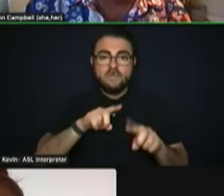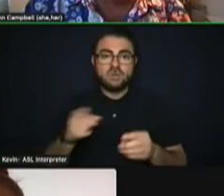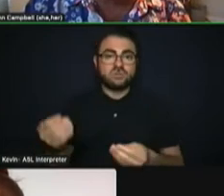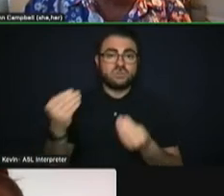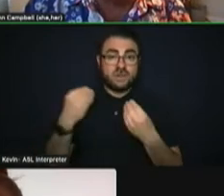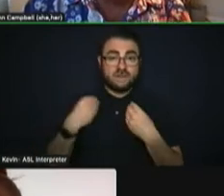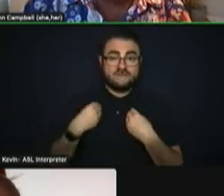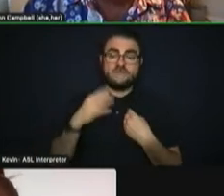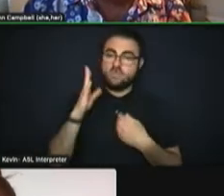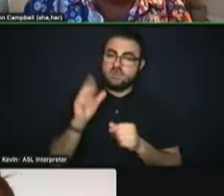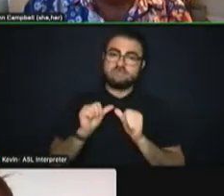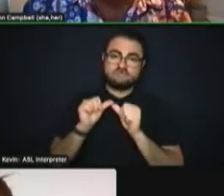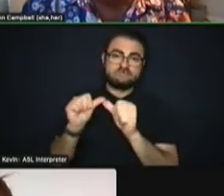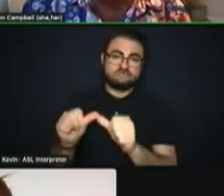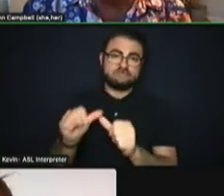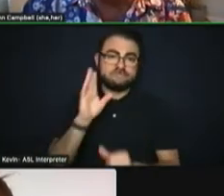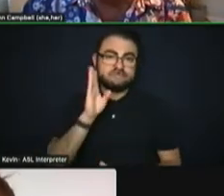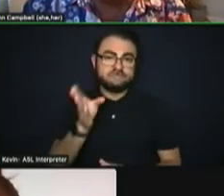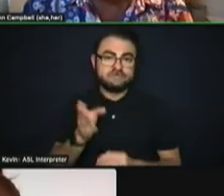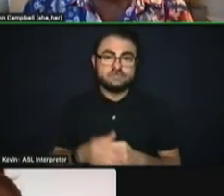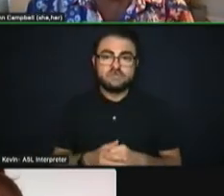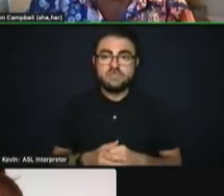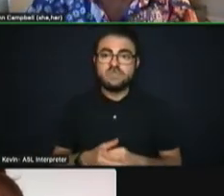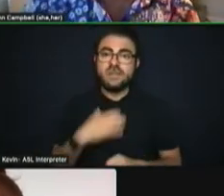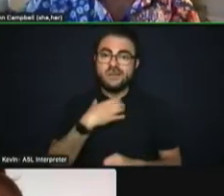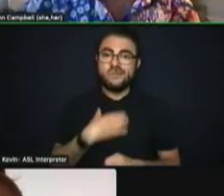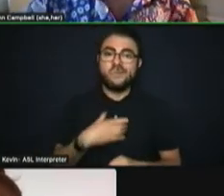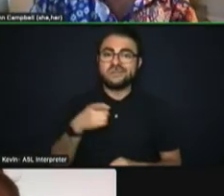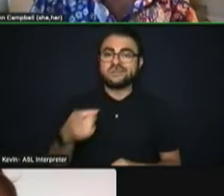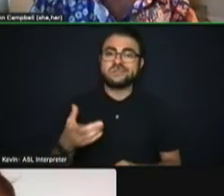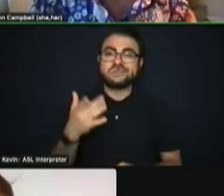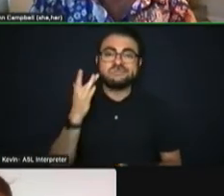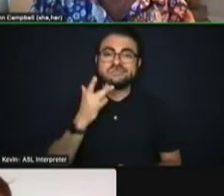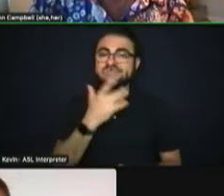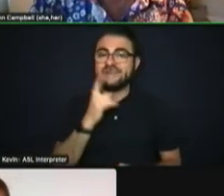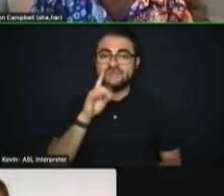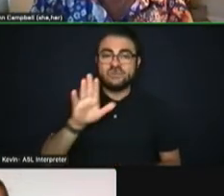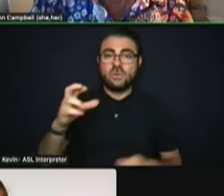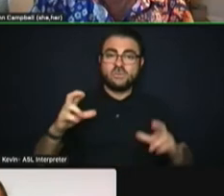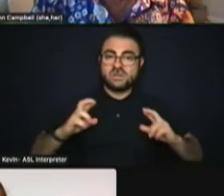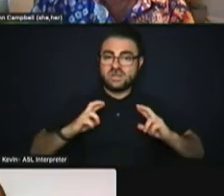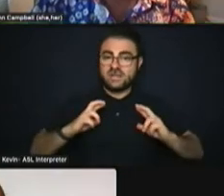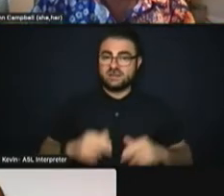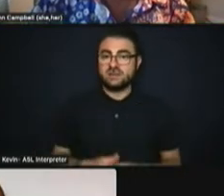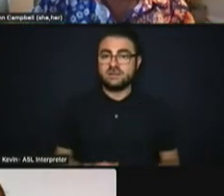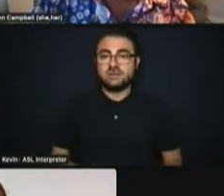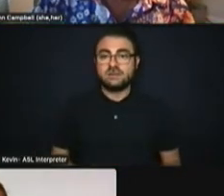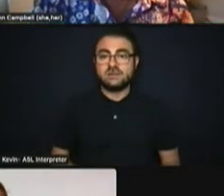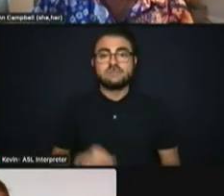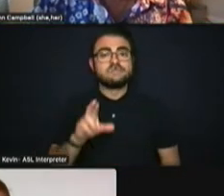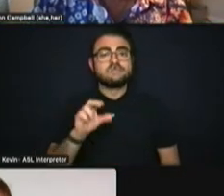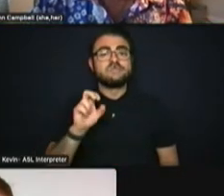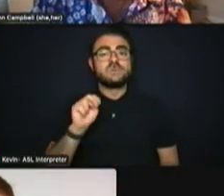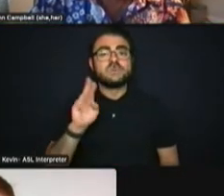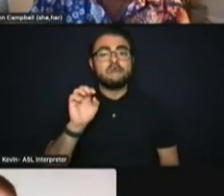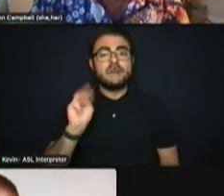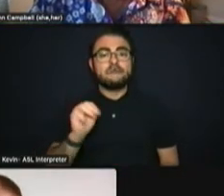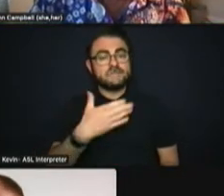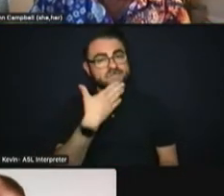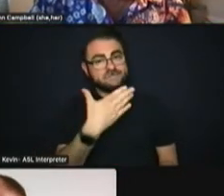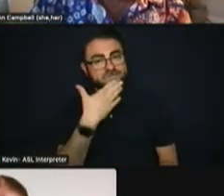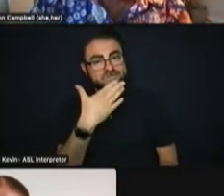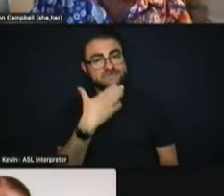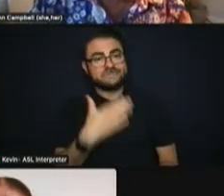live on. And I wish you the very best in your retirement. Thank you very much, Anne. Appreciate it. It's been a